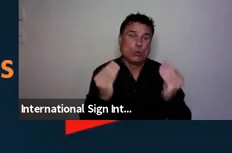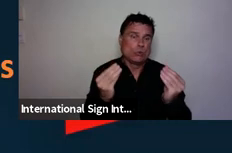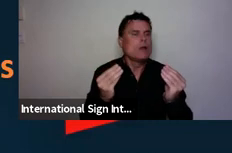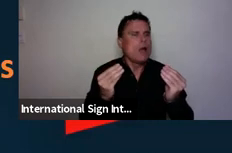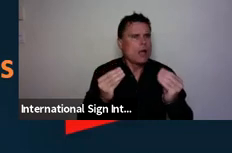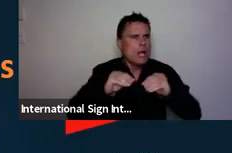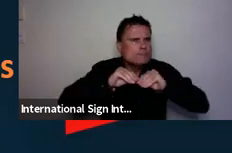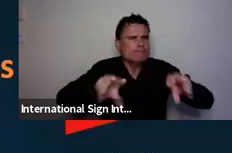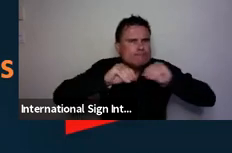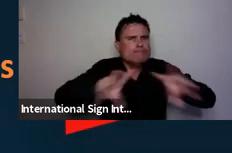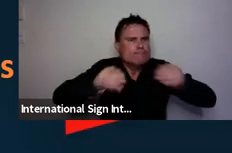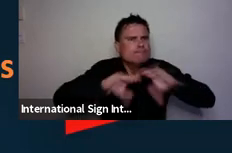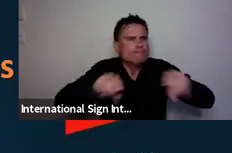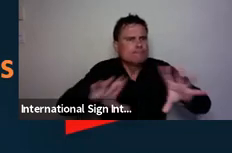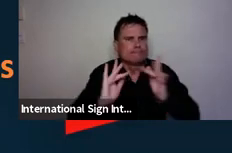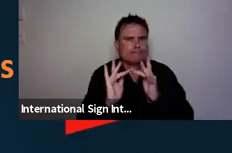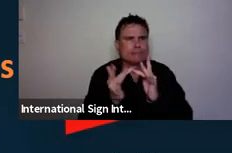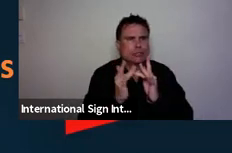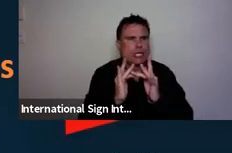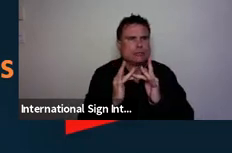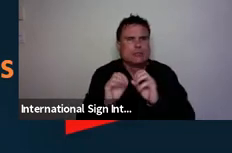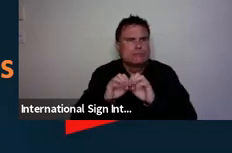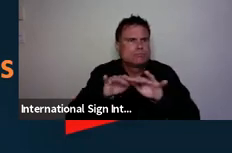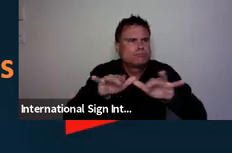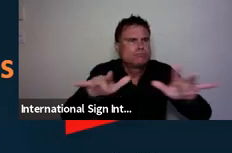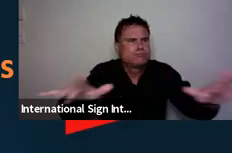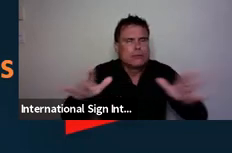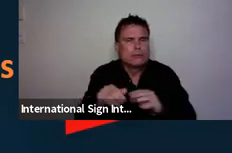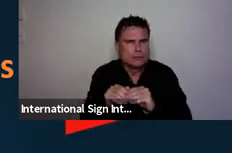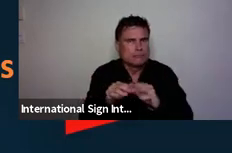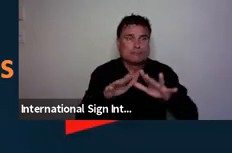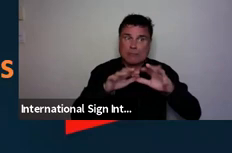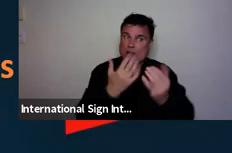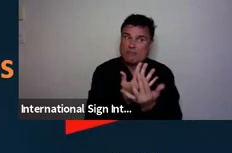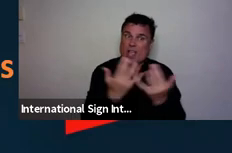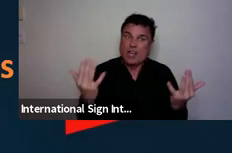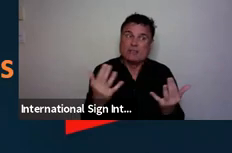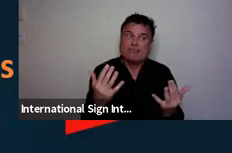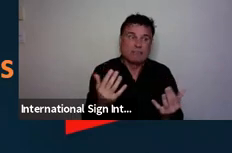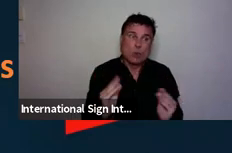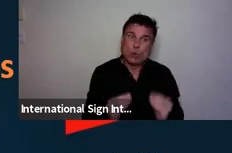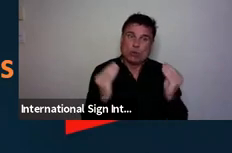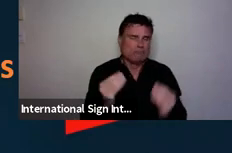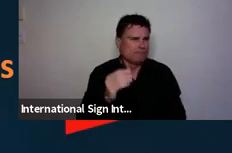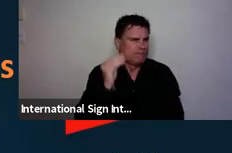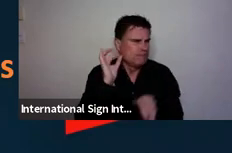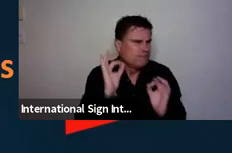Now, the young people themselves have always been excellent teachers and resources for other peers. And this stands true during